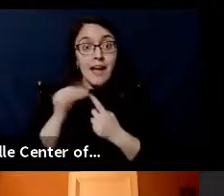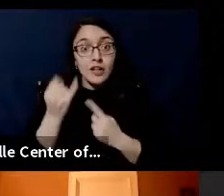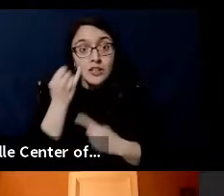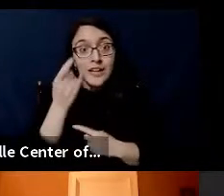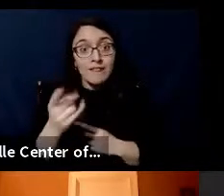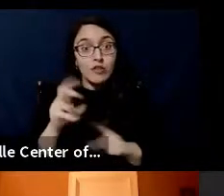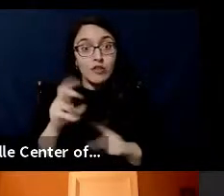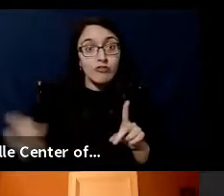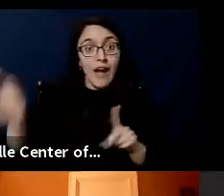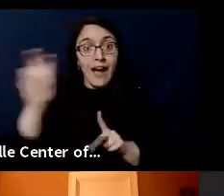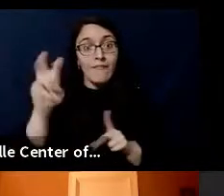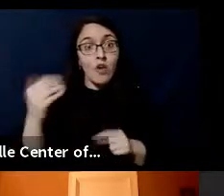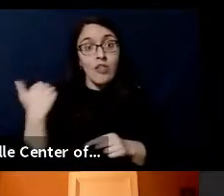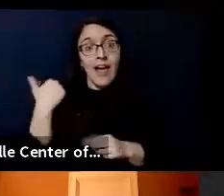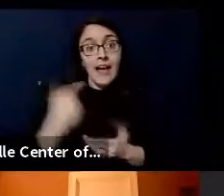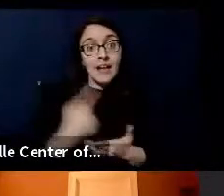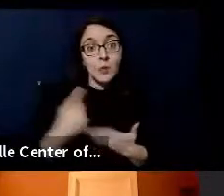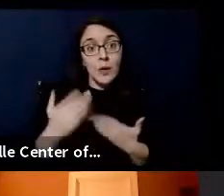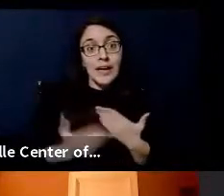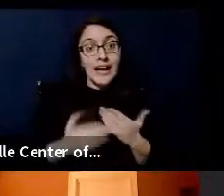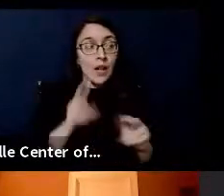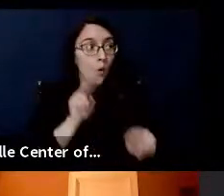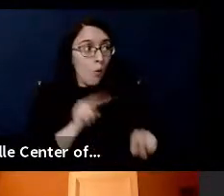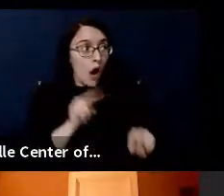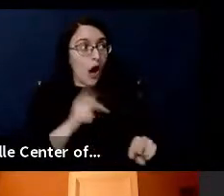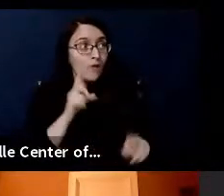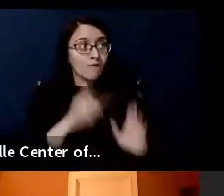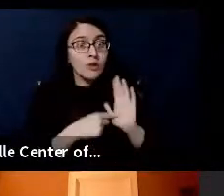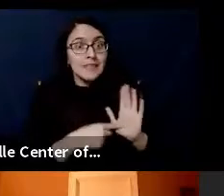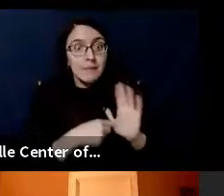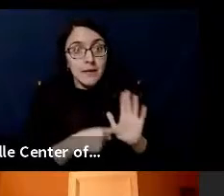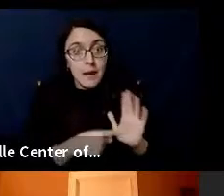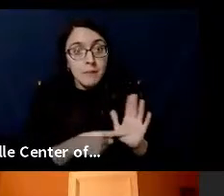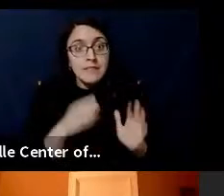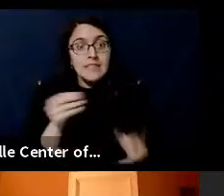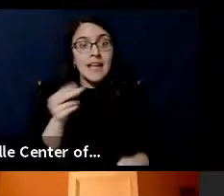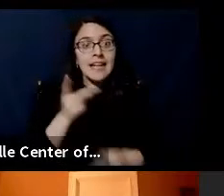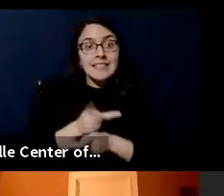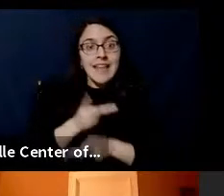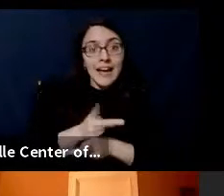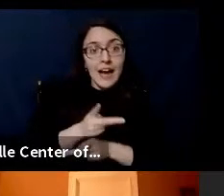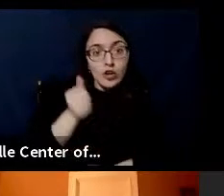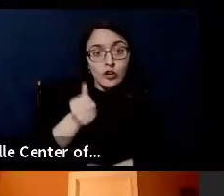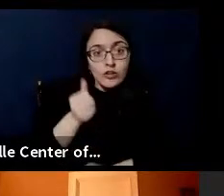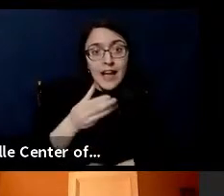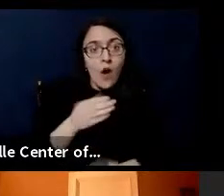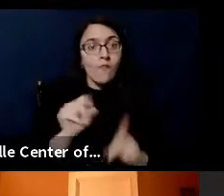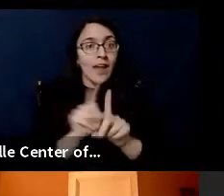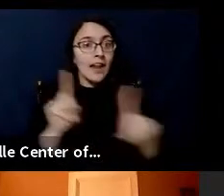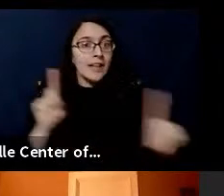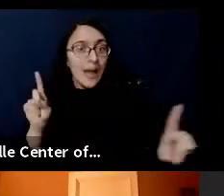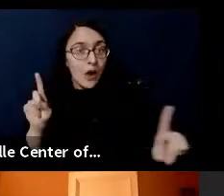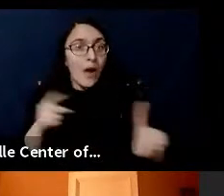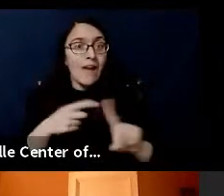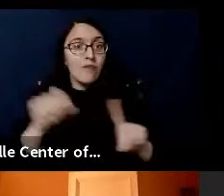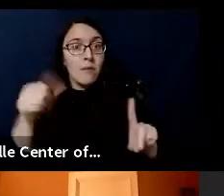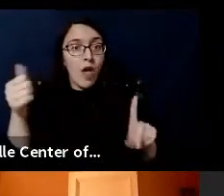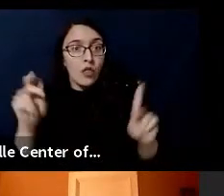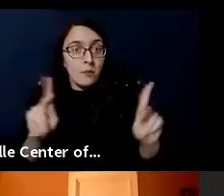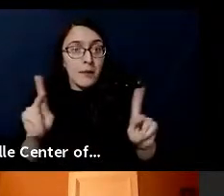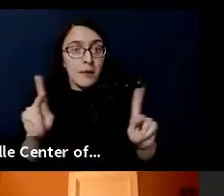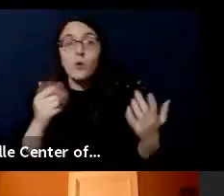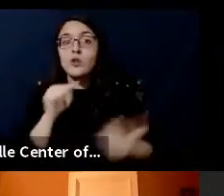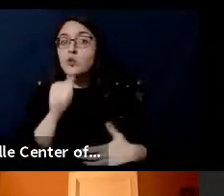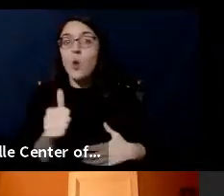last weekend, to watch out for signs, symptoms, and to take care of yourself and stay away from other people. Don't spread disease.